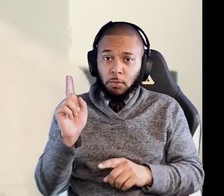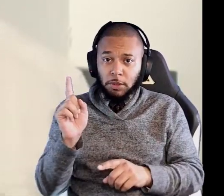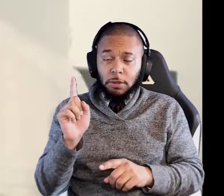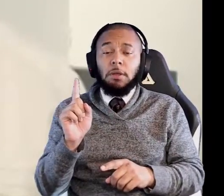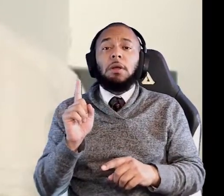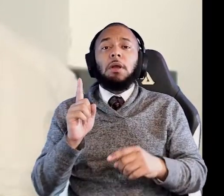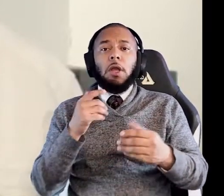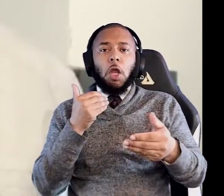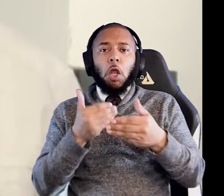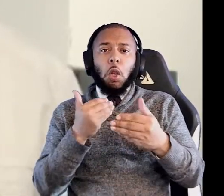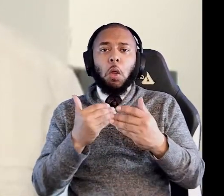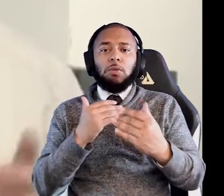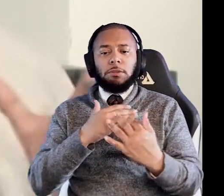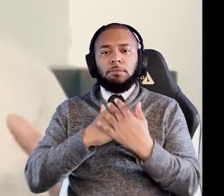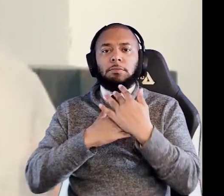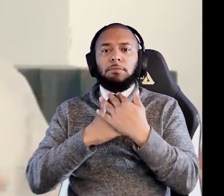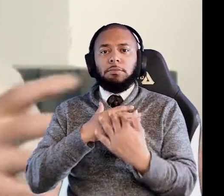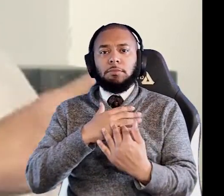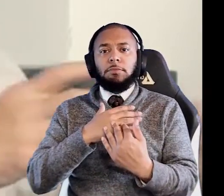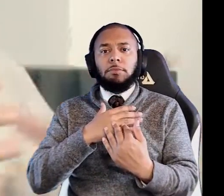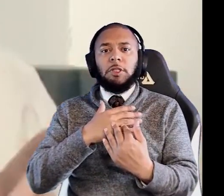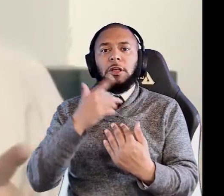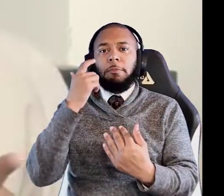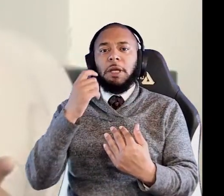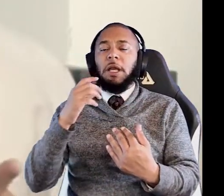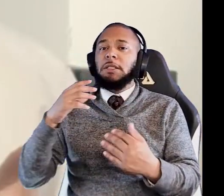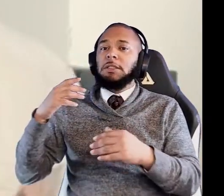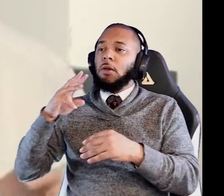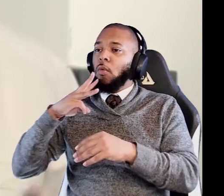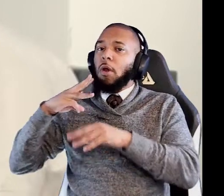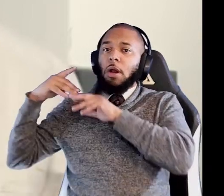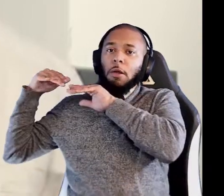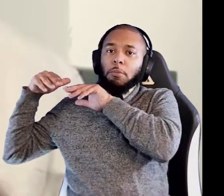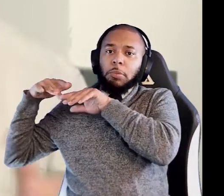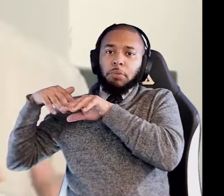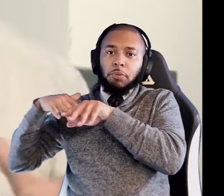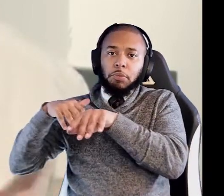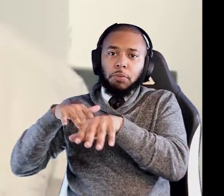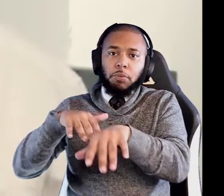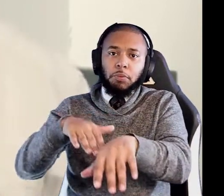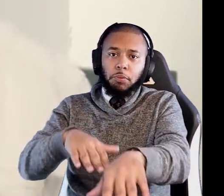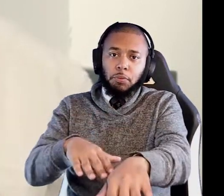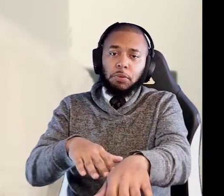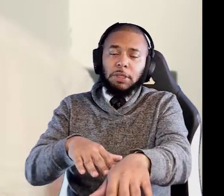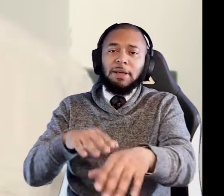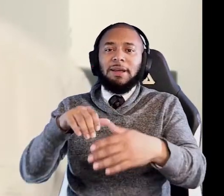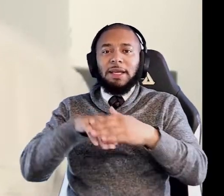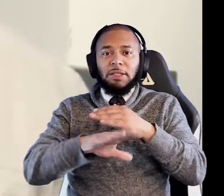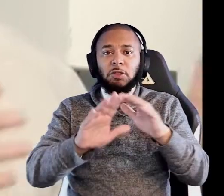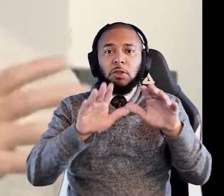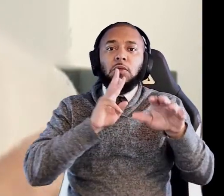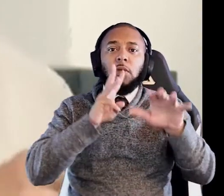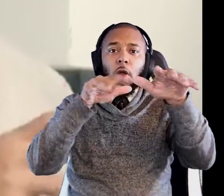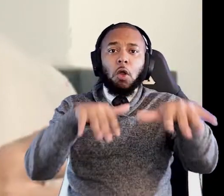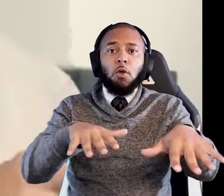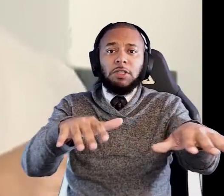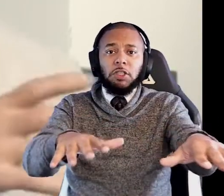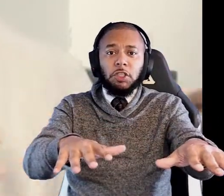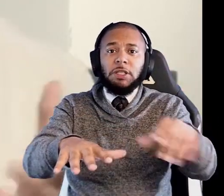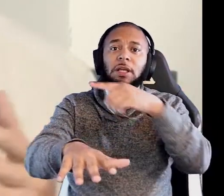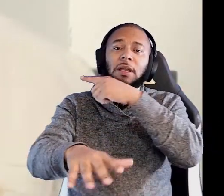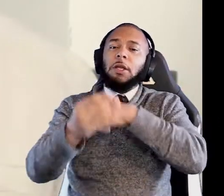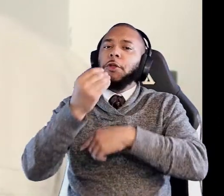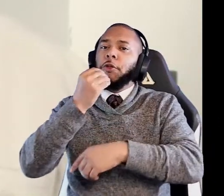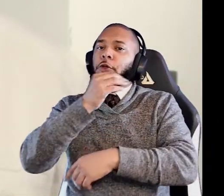the shores of continents because nutrition flows off of continents in the form of rivers and streams, which have dissolved nutrients upstream,